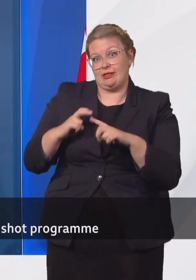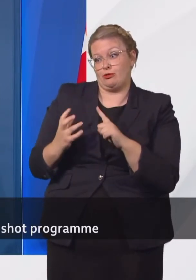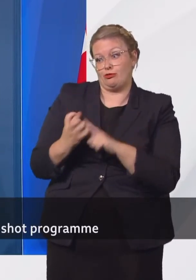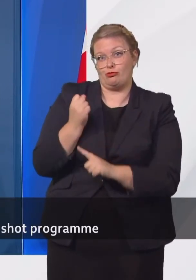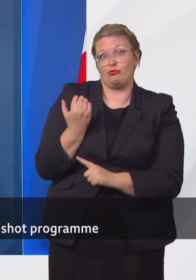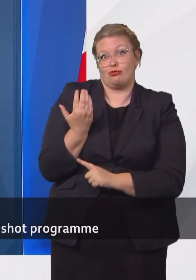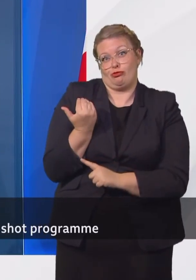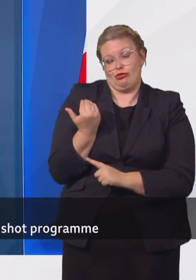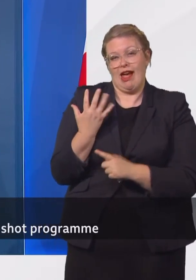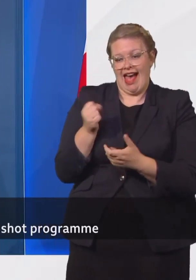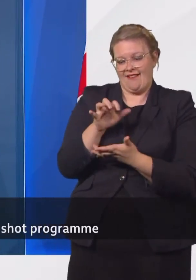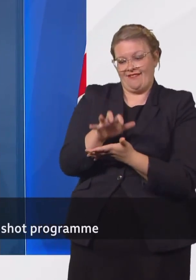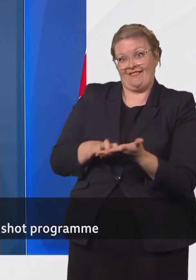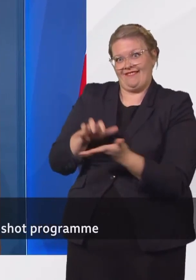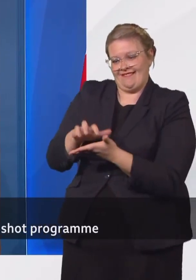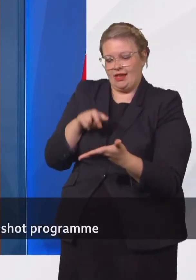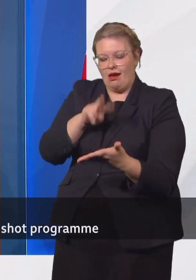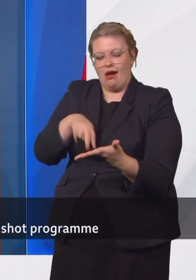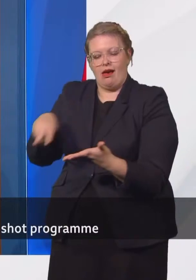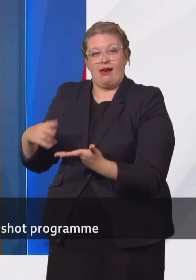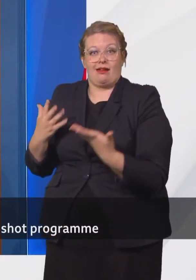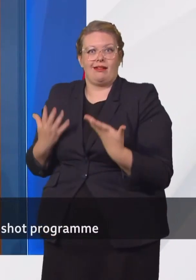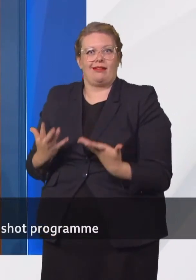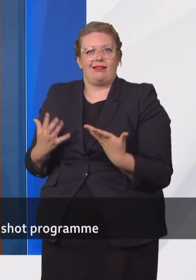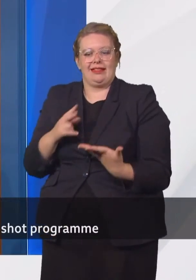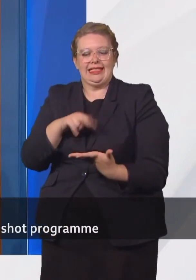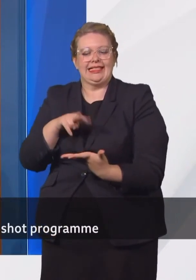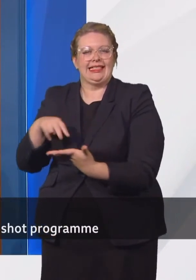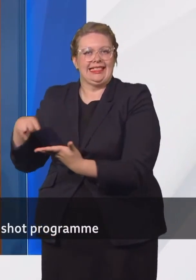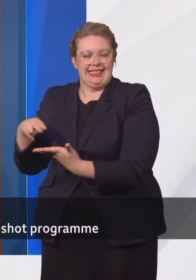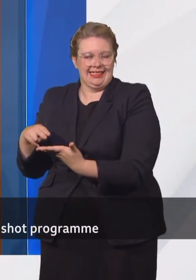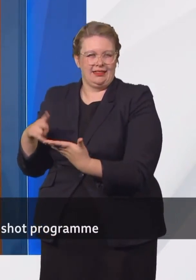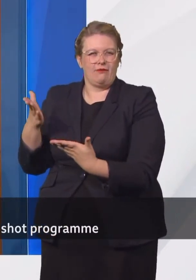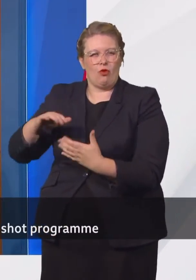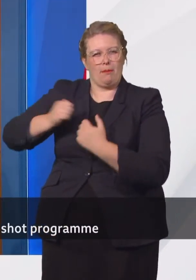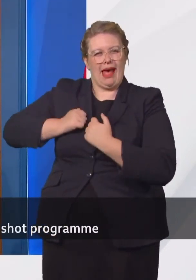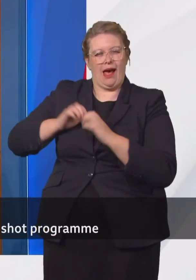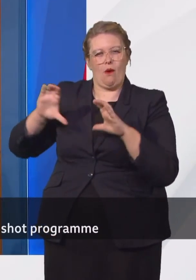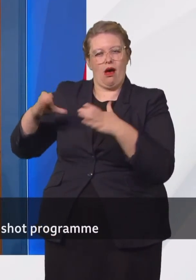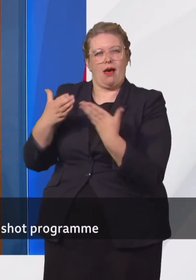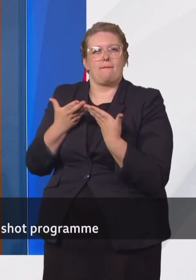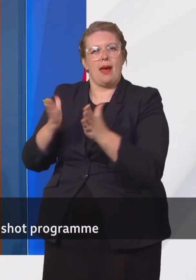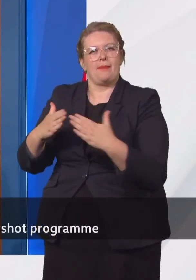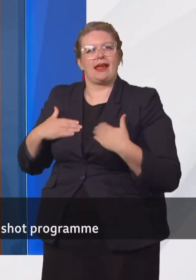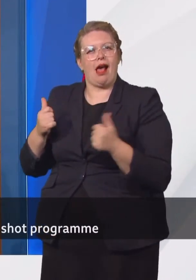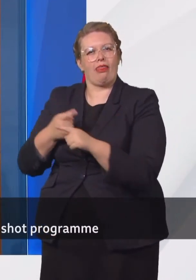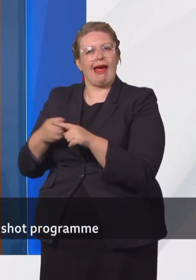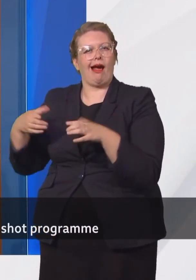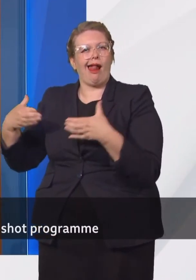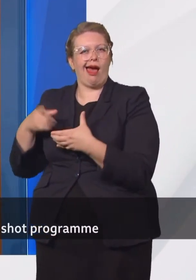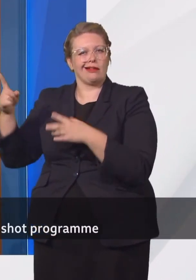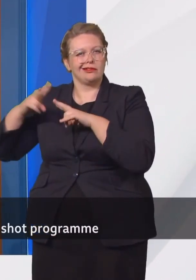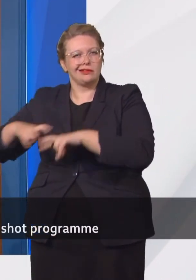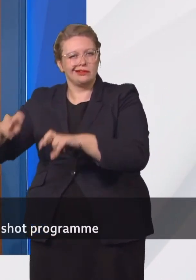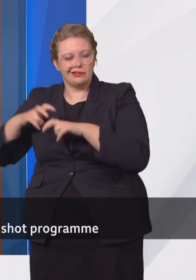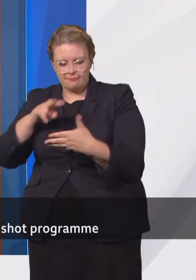preprint form by scientific colleagues from Public Health England this morning and relating